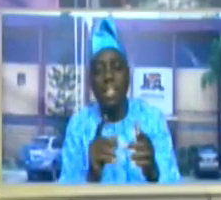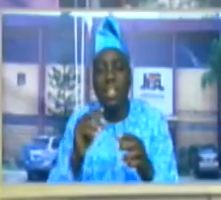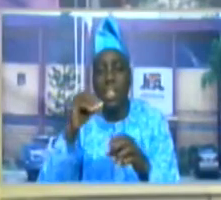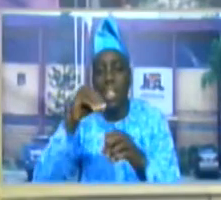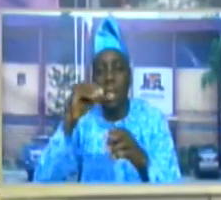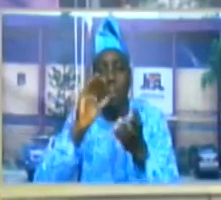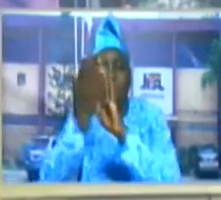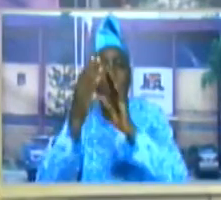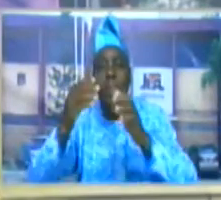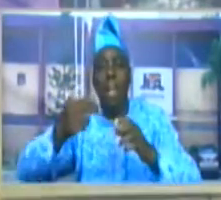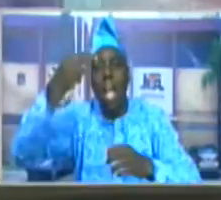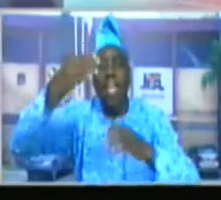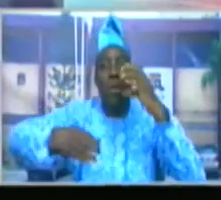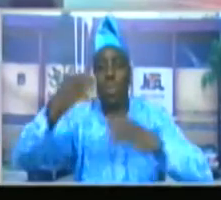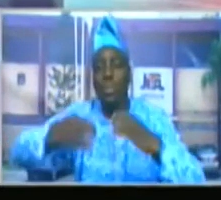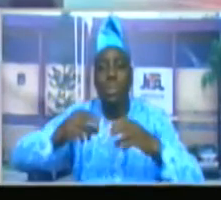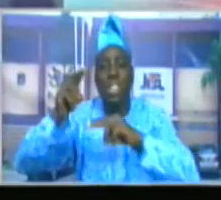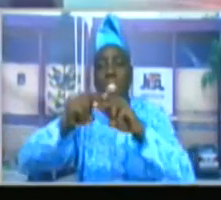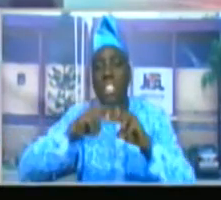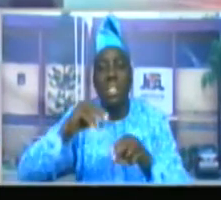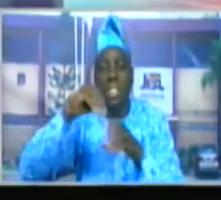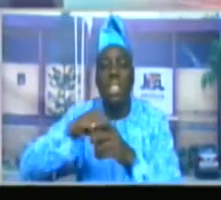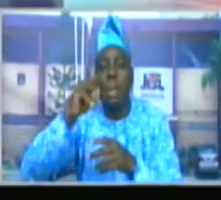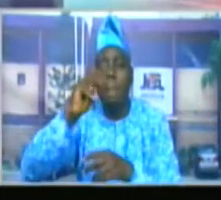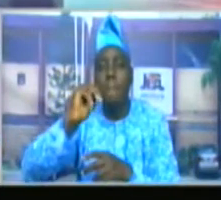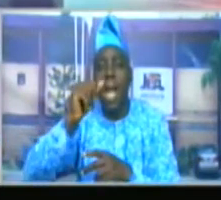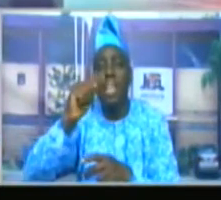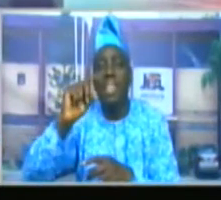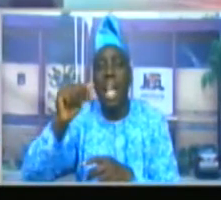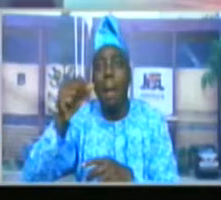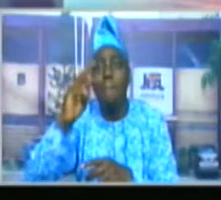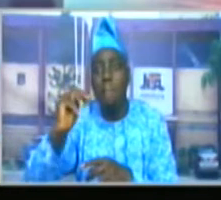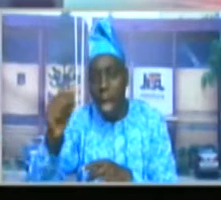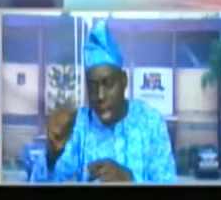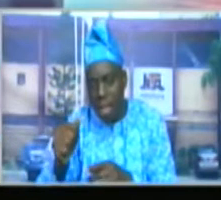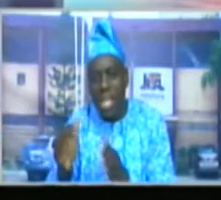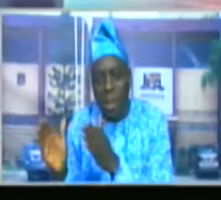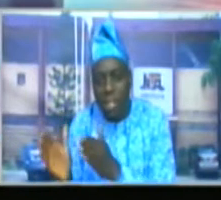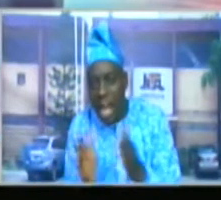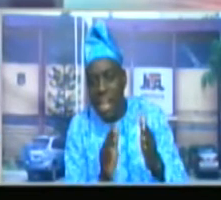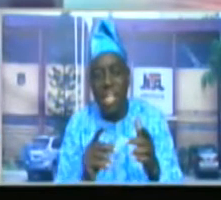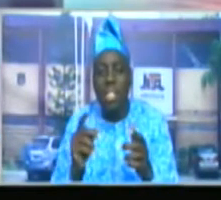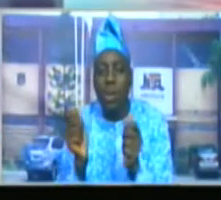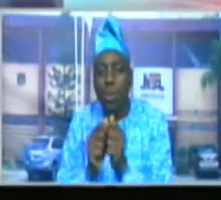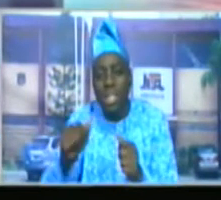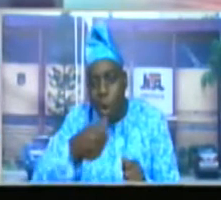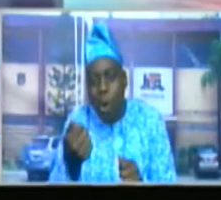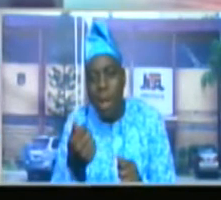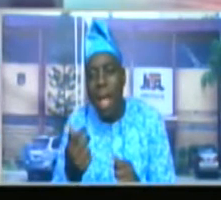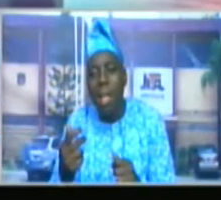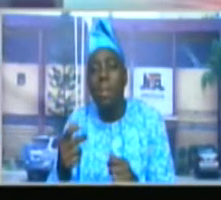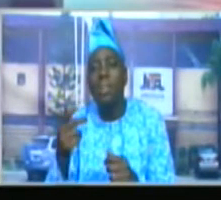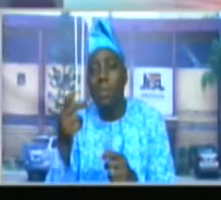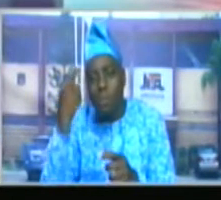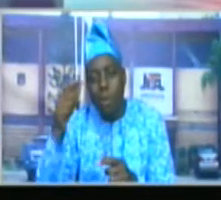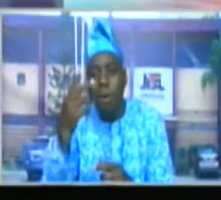Federal Capital Territory sitting in Maitama. Ahmed Idris was arraigned along with three others for on 14-count